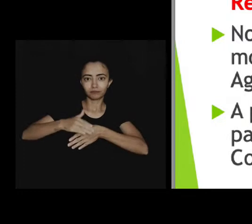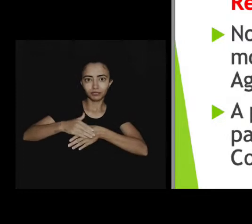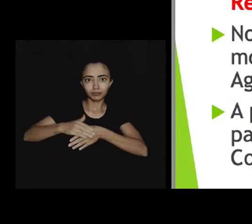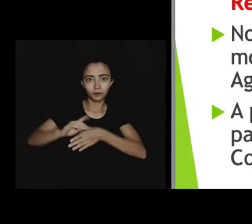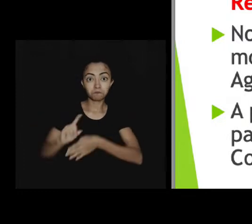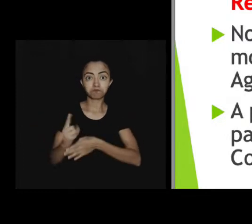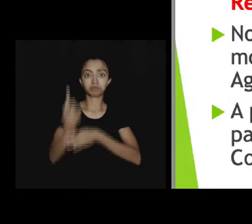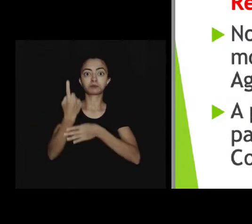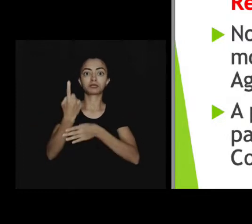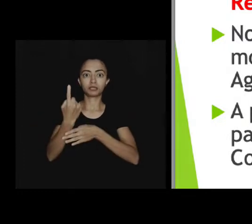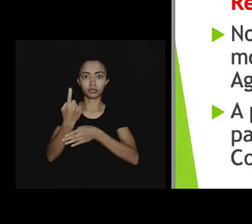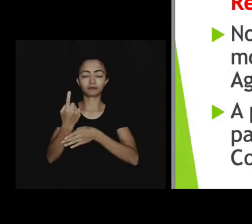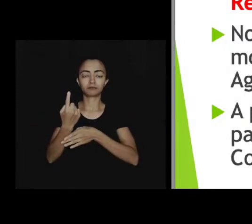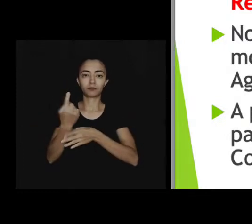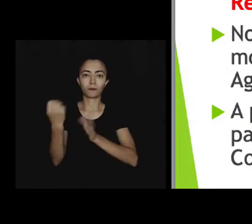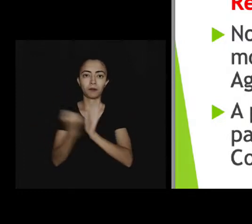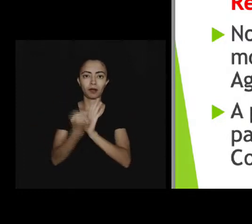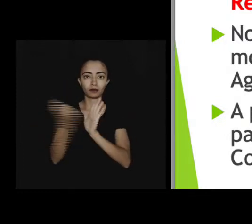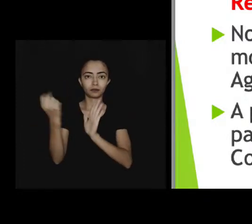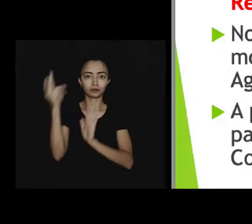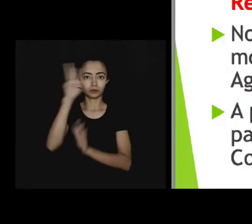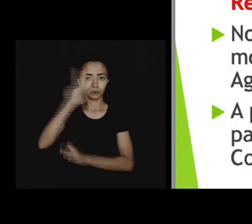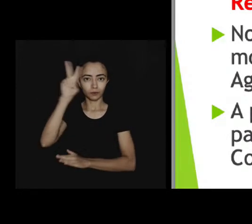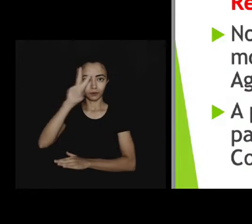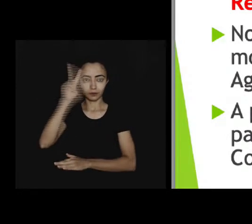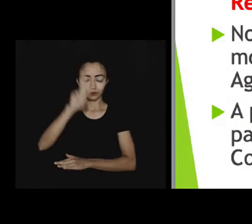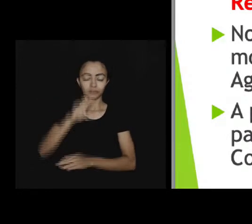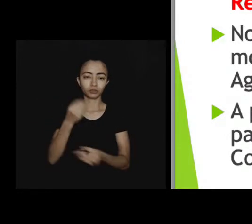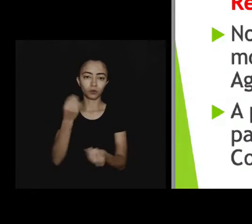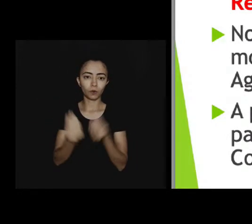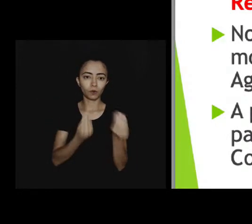very pioneering historical